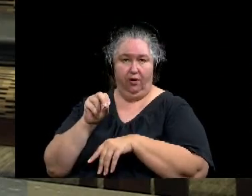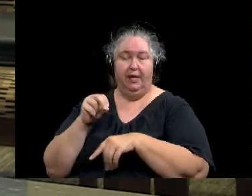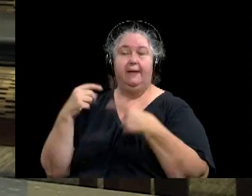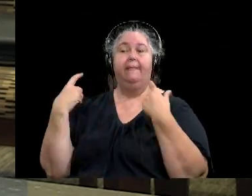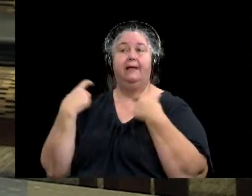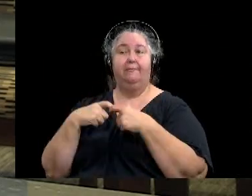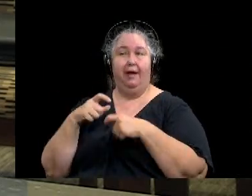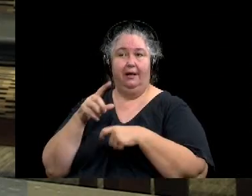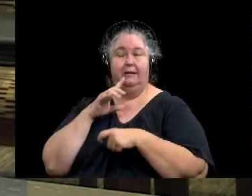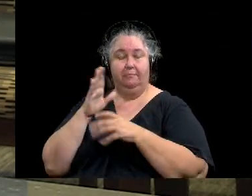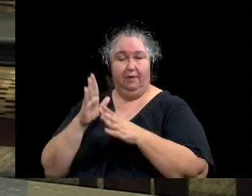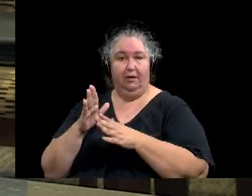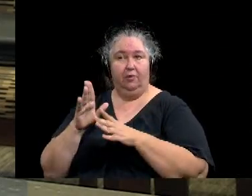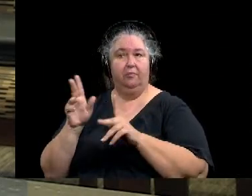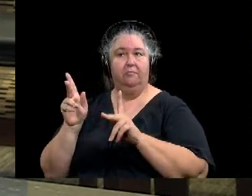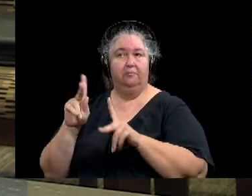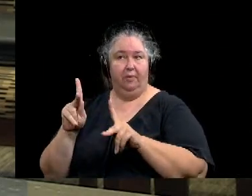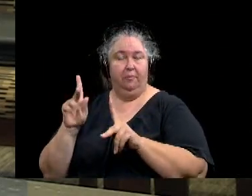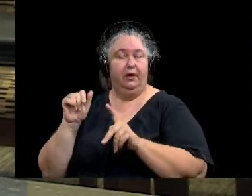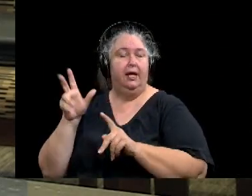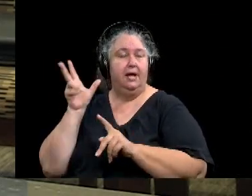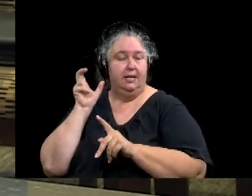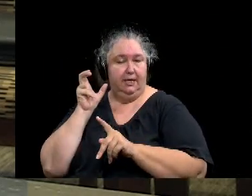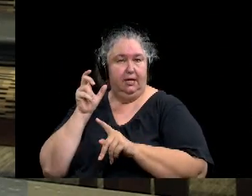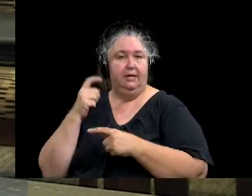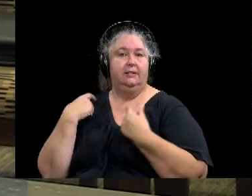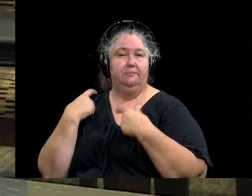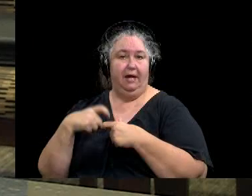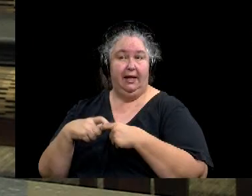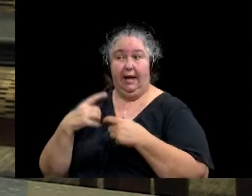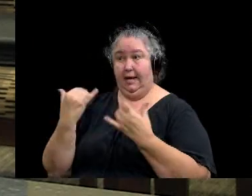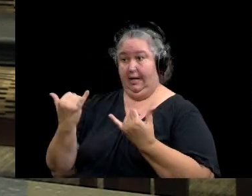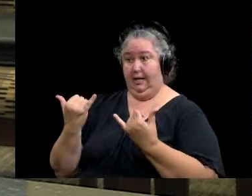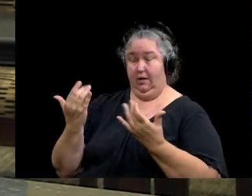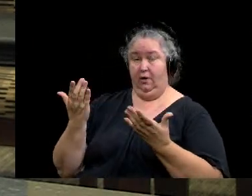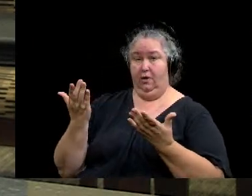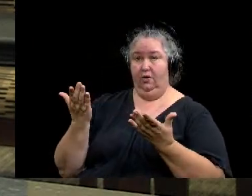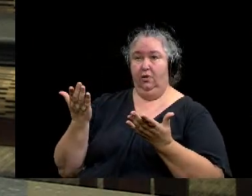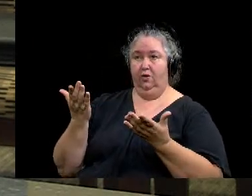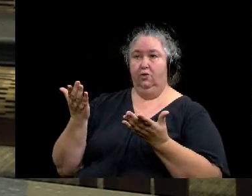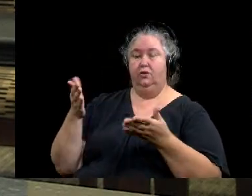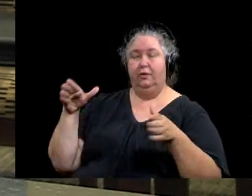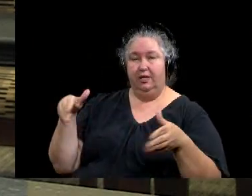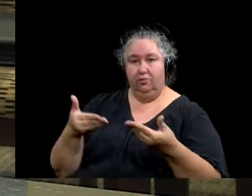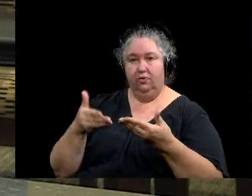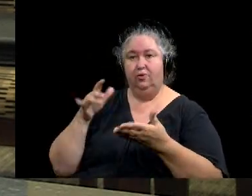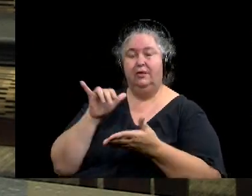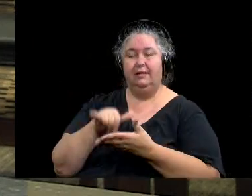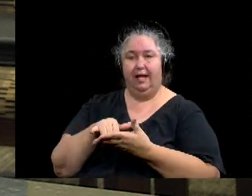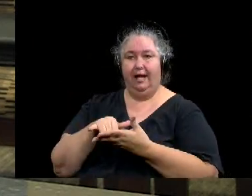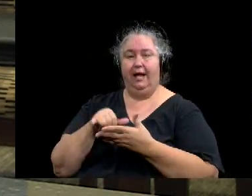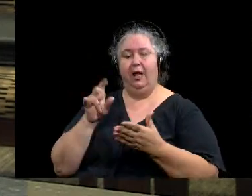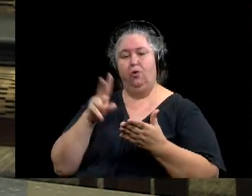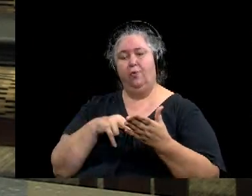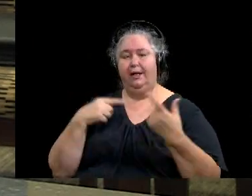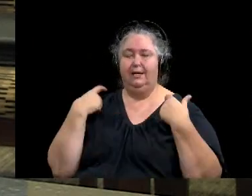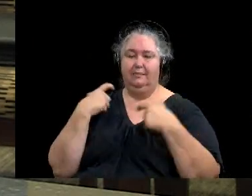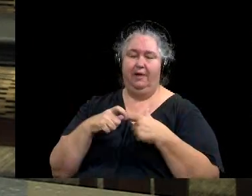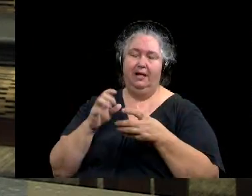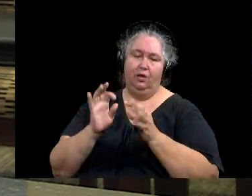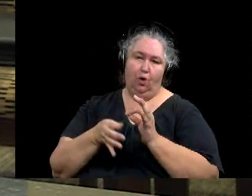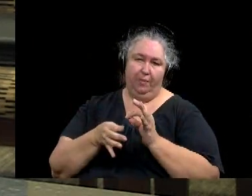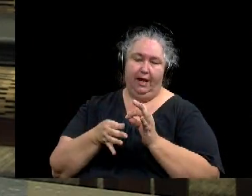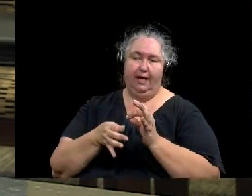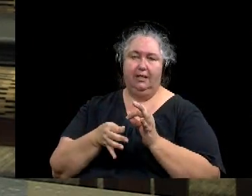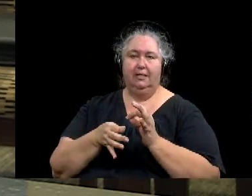will replay that for our Spanish-speaking audience. And here today to help introduce that and read the Spanish interpretation